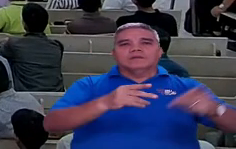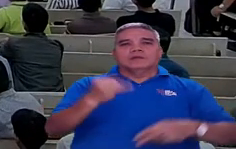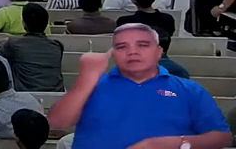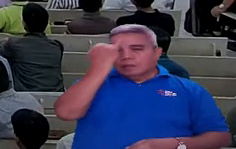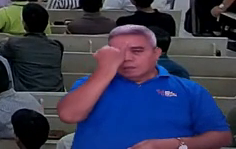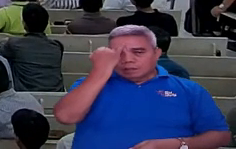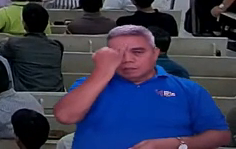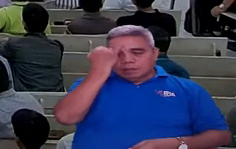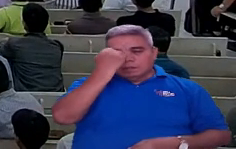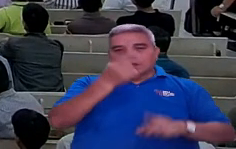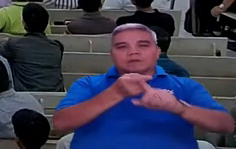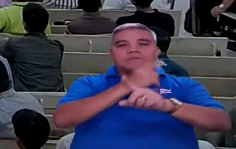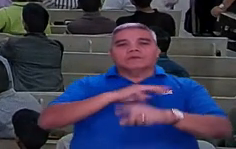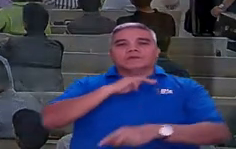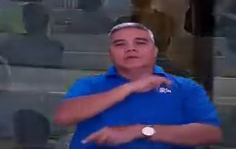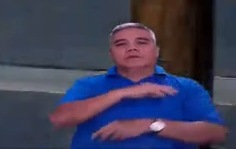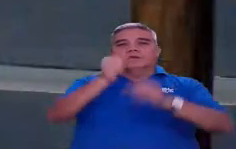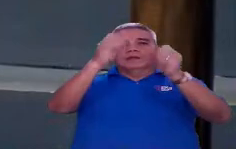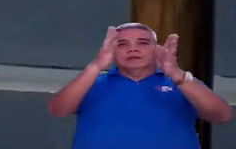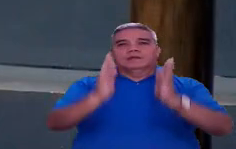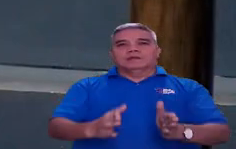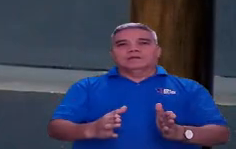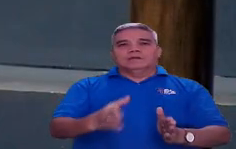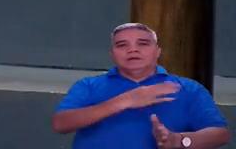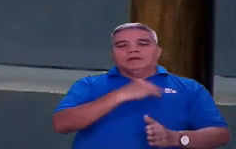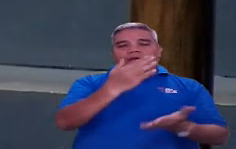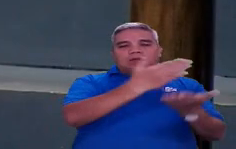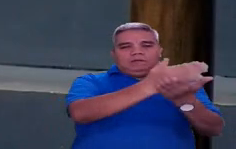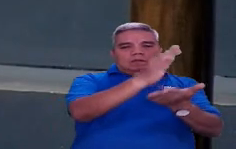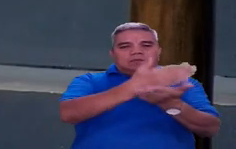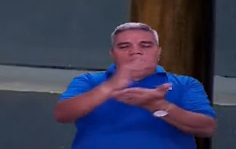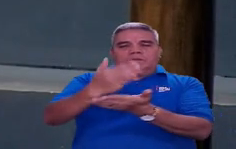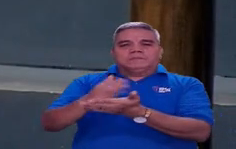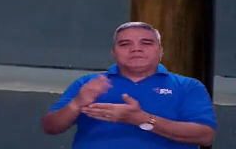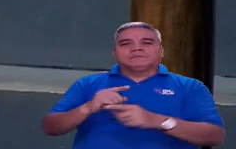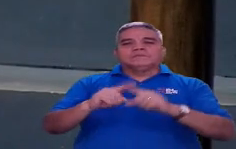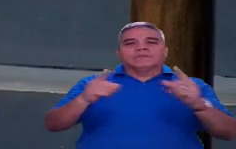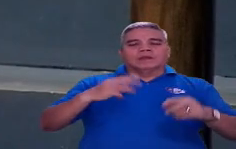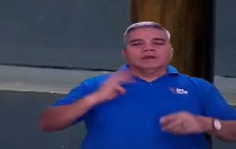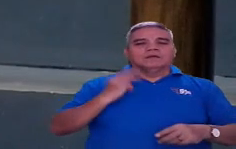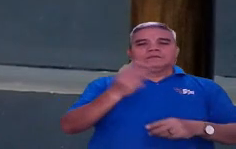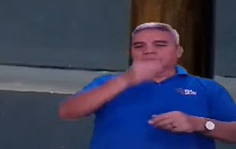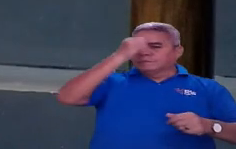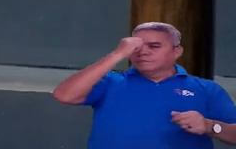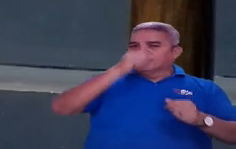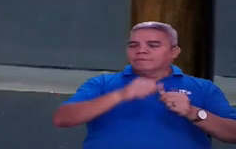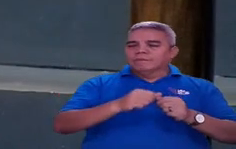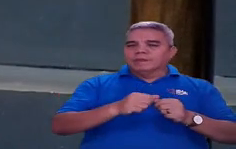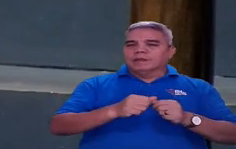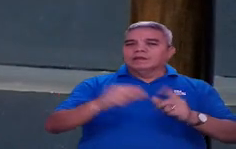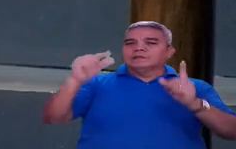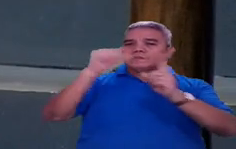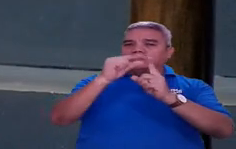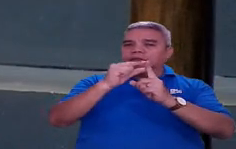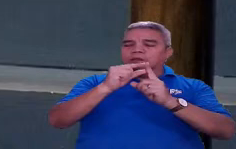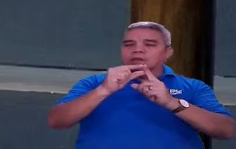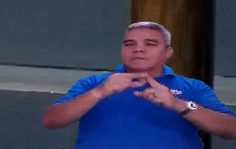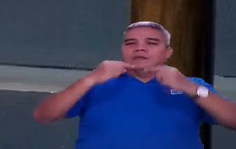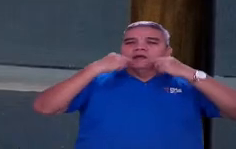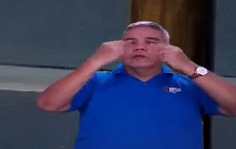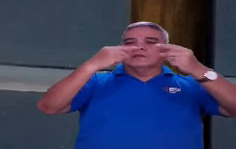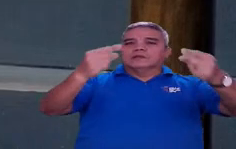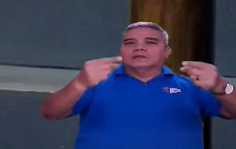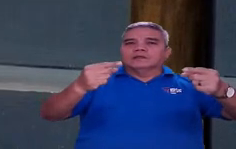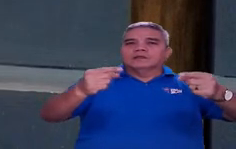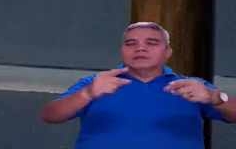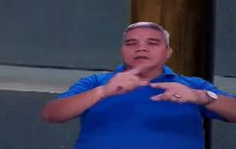India, your missionary to the field of India. And let me share to you this po quickly. Can still remember the words that Pastor Altura